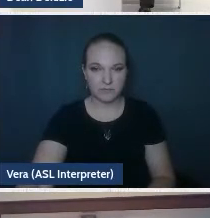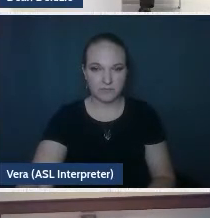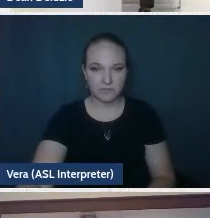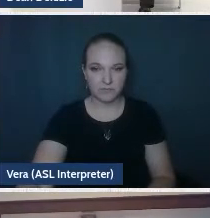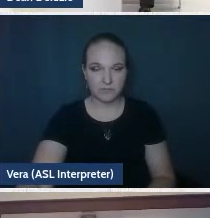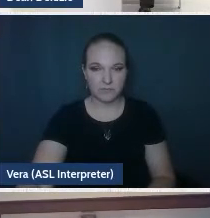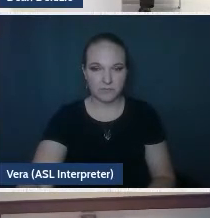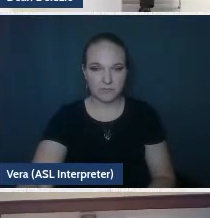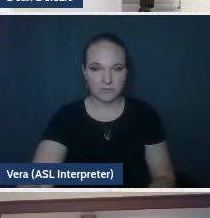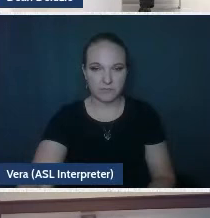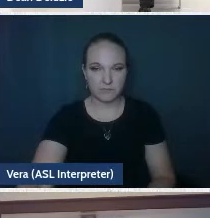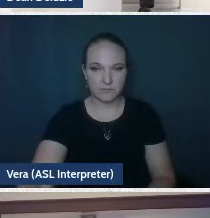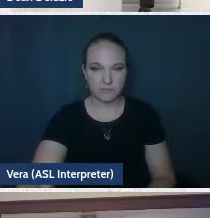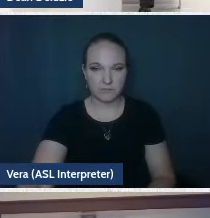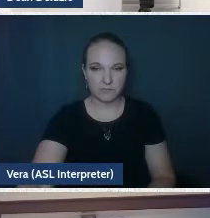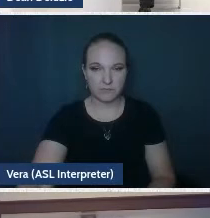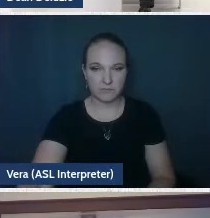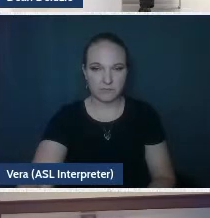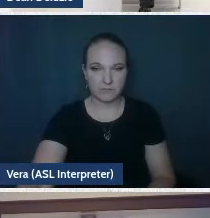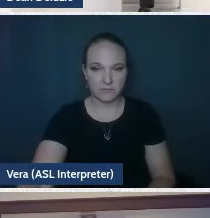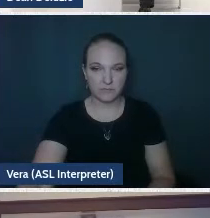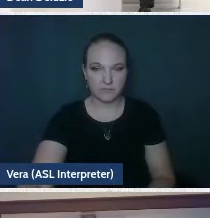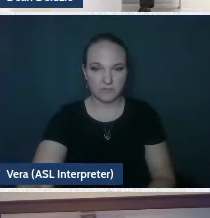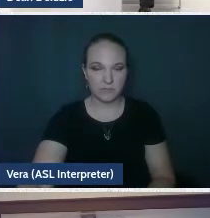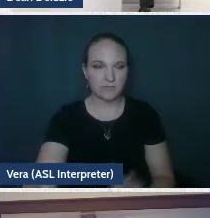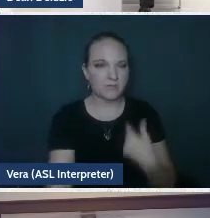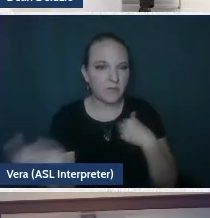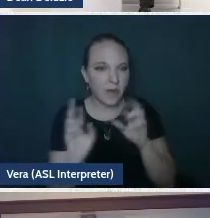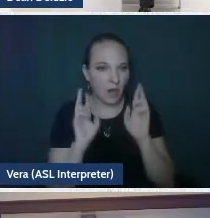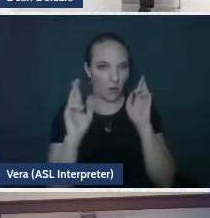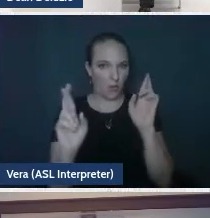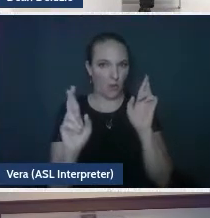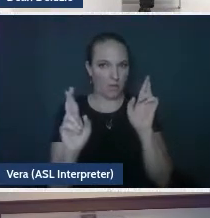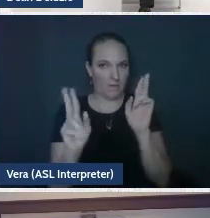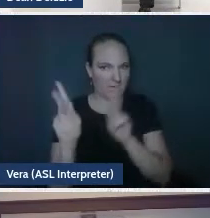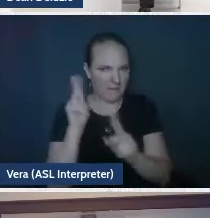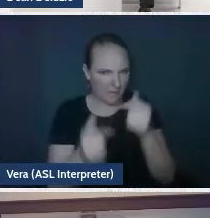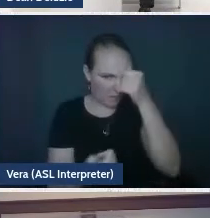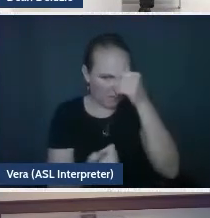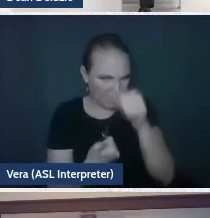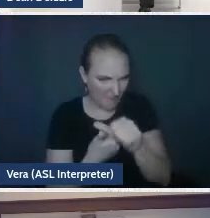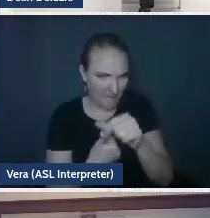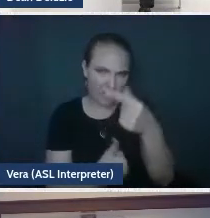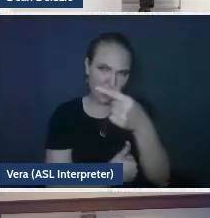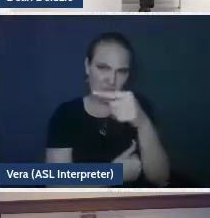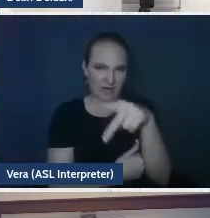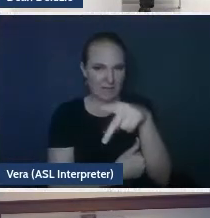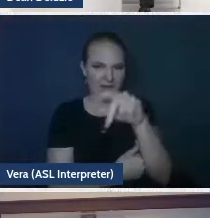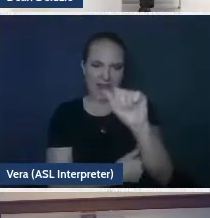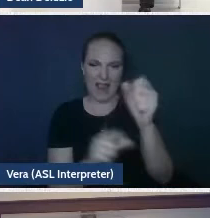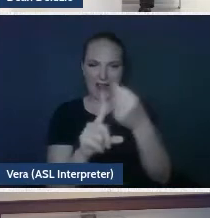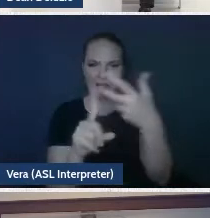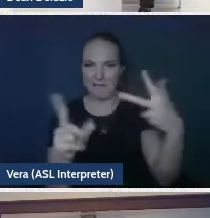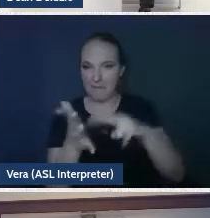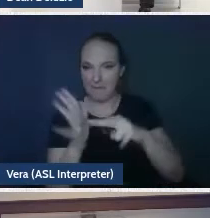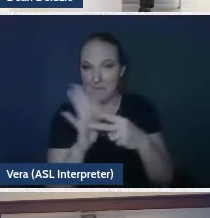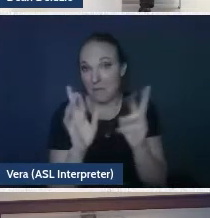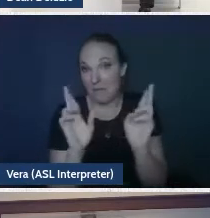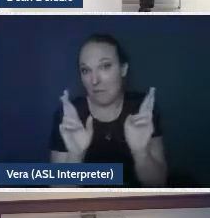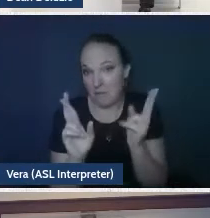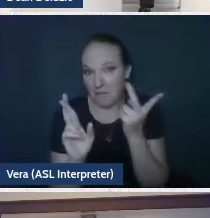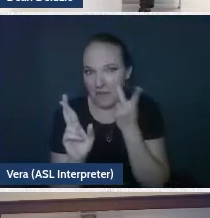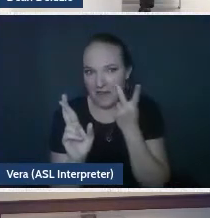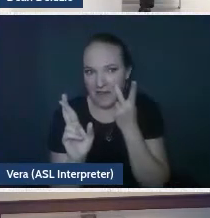This one, I hope that people remember what this one stands for. Well, I guess we'll see.